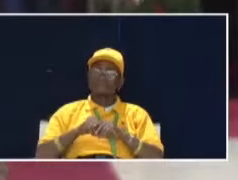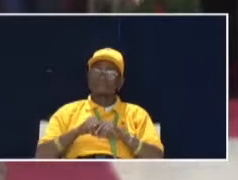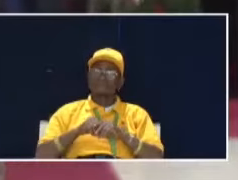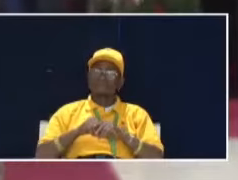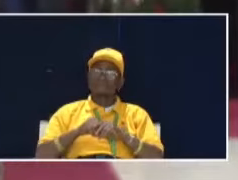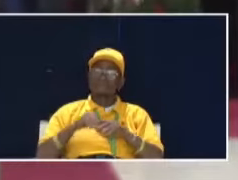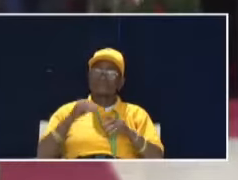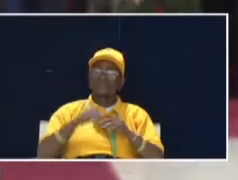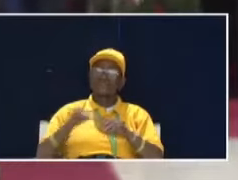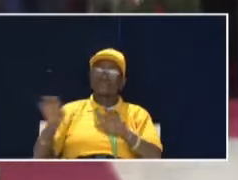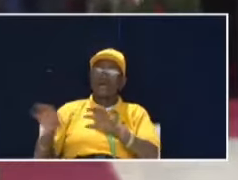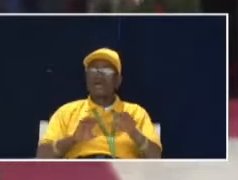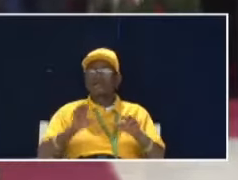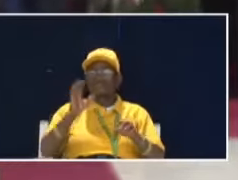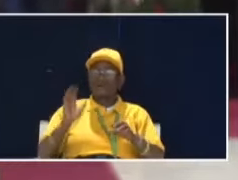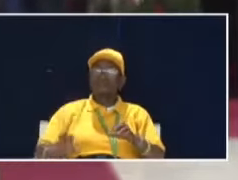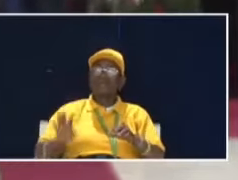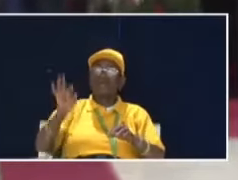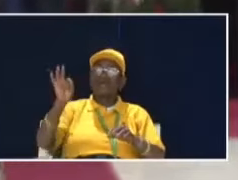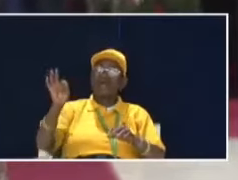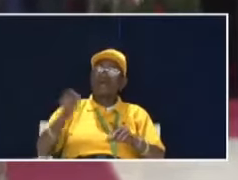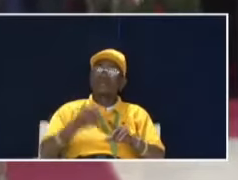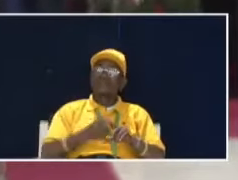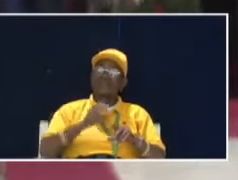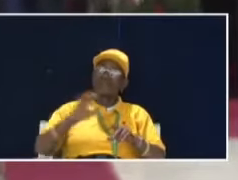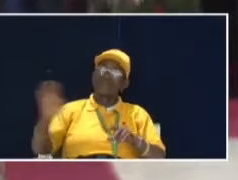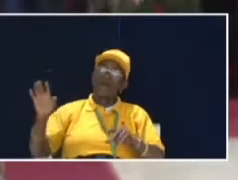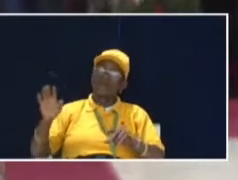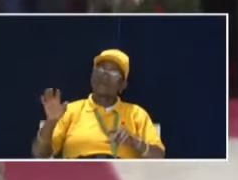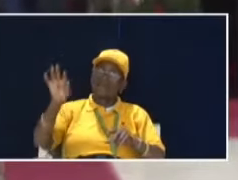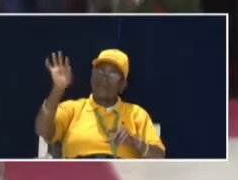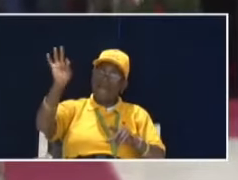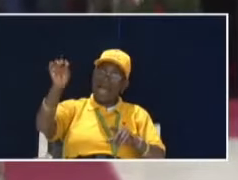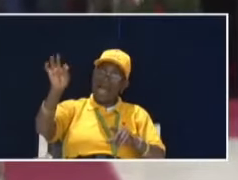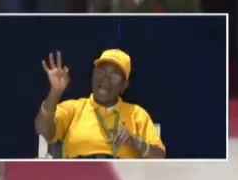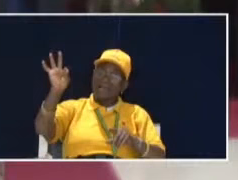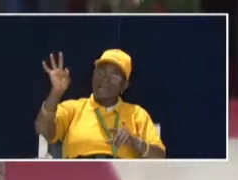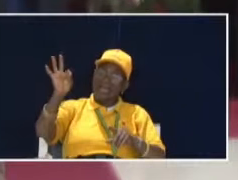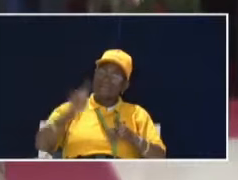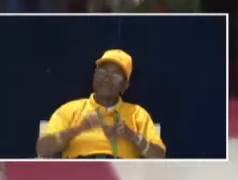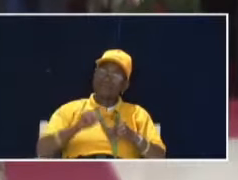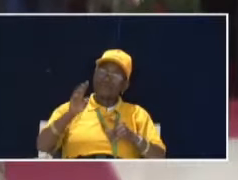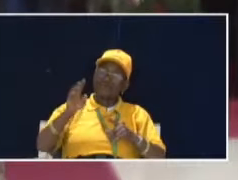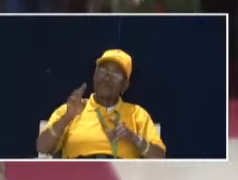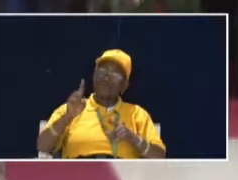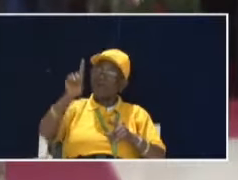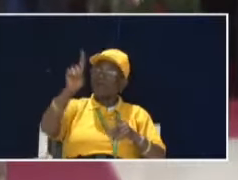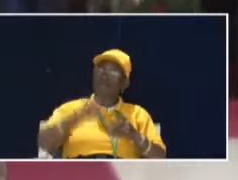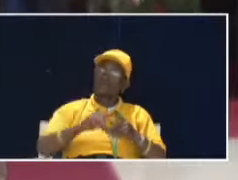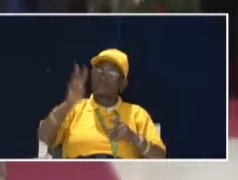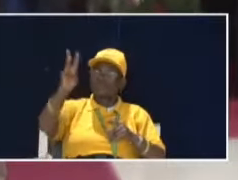In Acts chapter 9 from verse 1 to 6, Acts chapter 9 from verse 1 to 6,